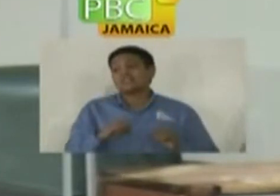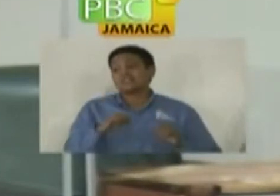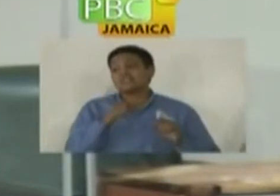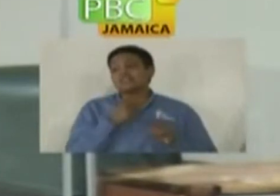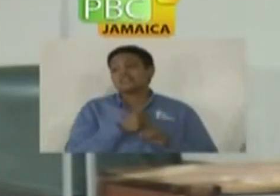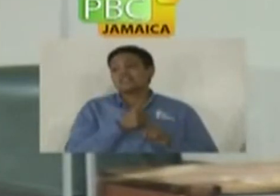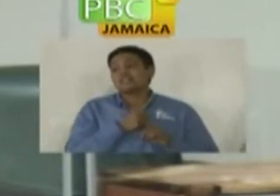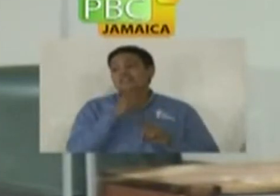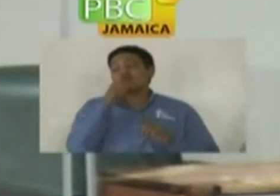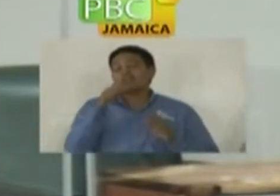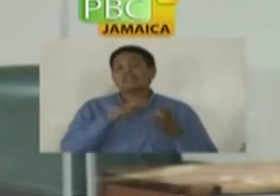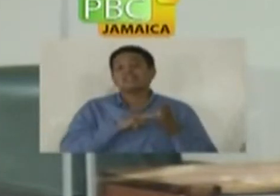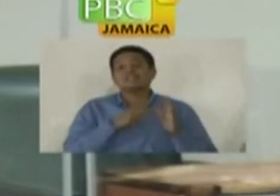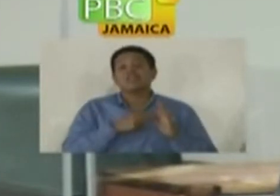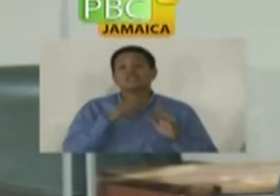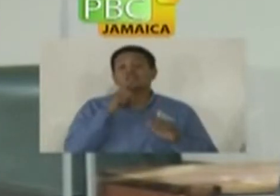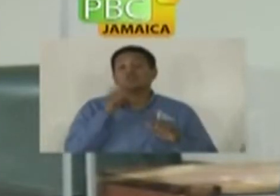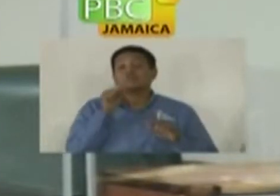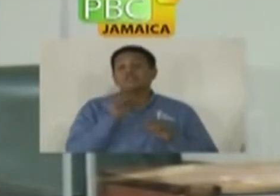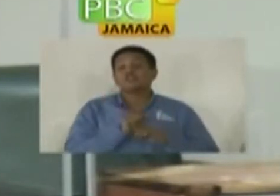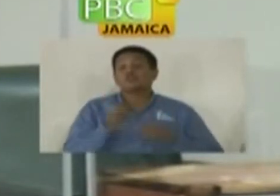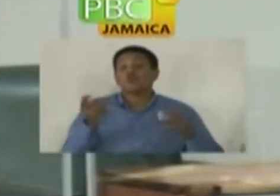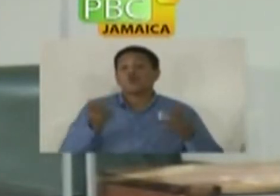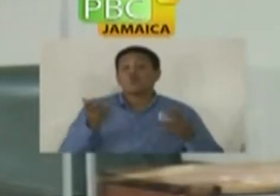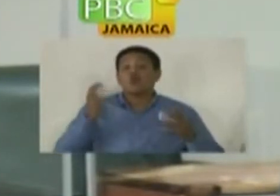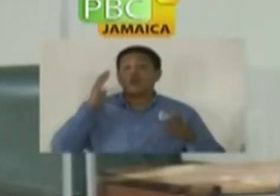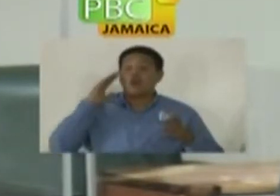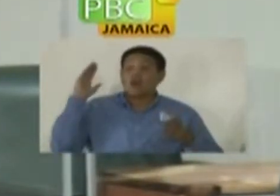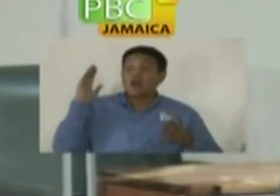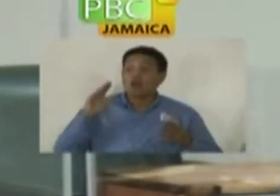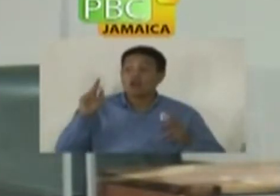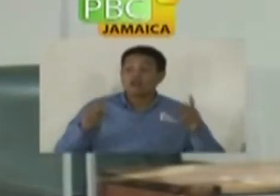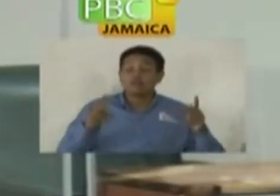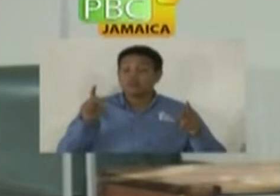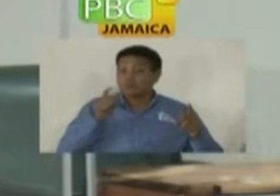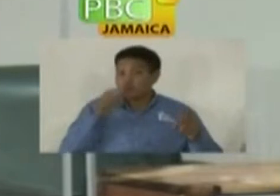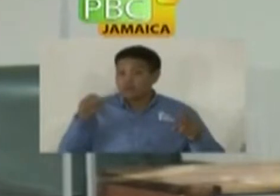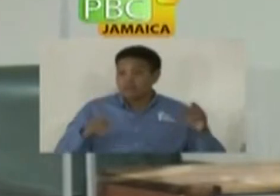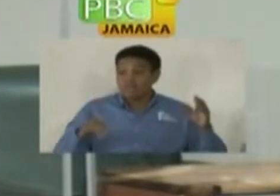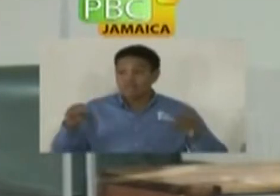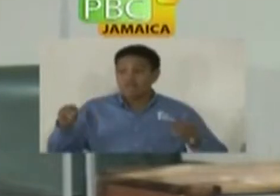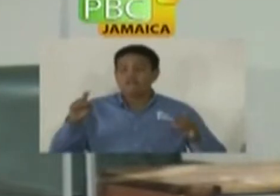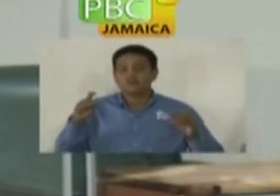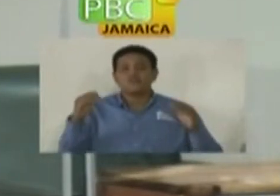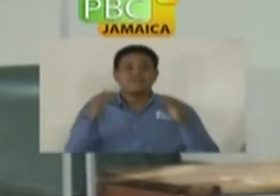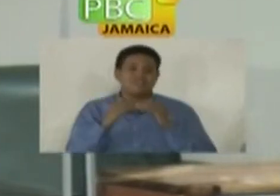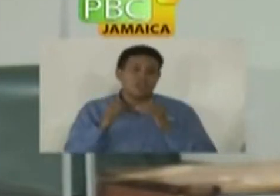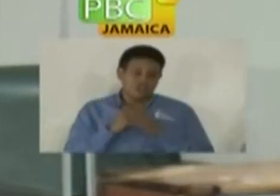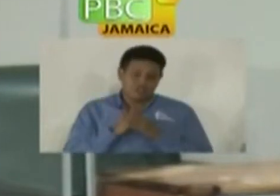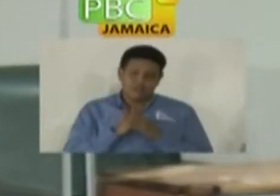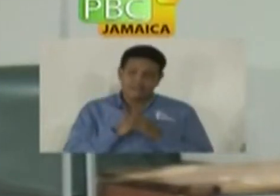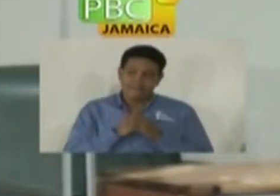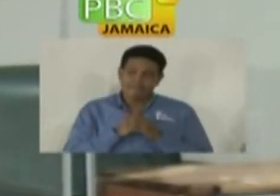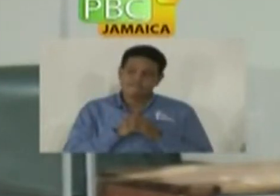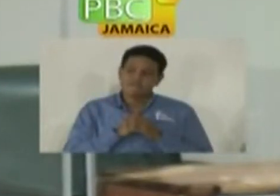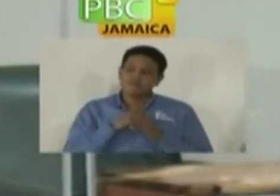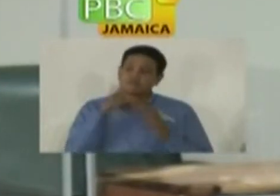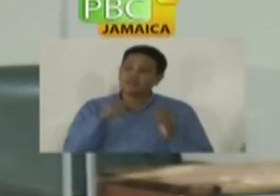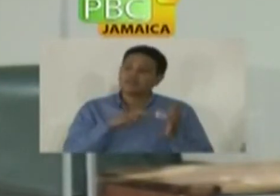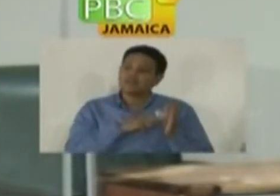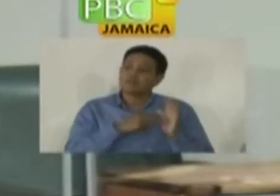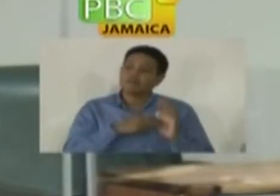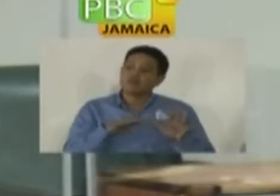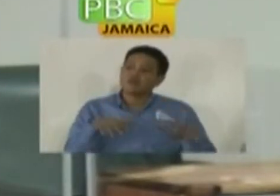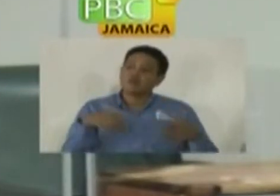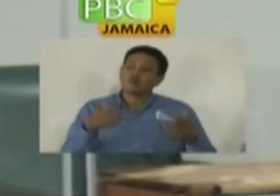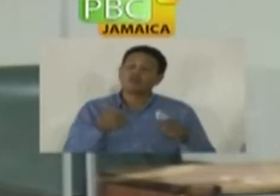is intended to ensure that all parties are treated fairly. This means